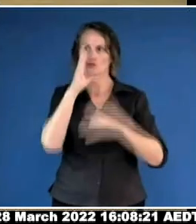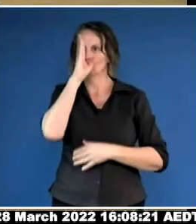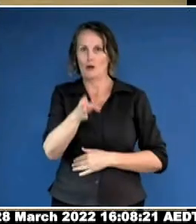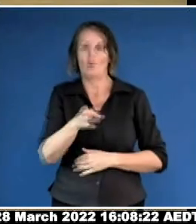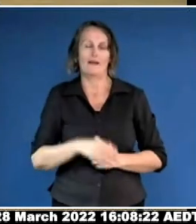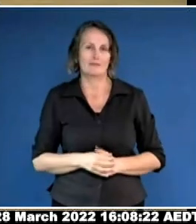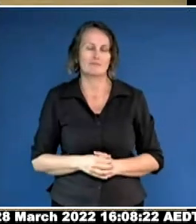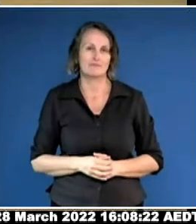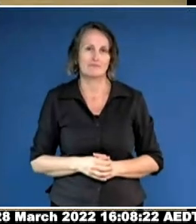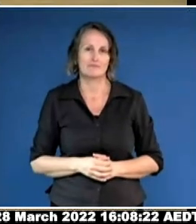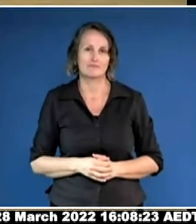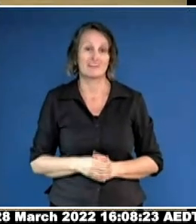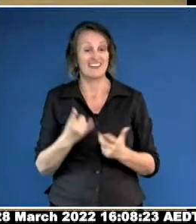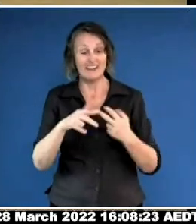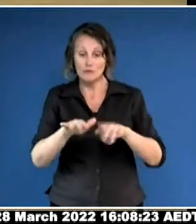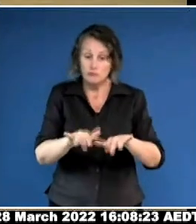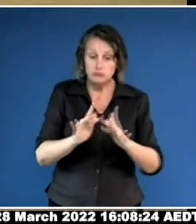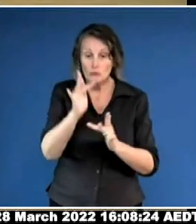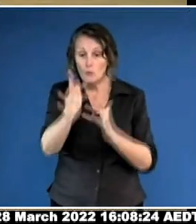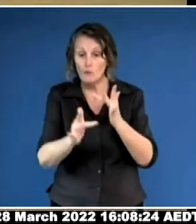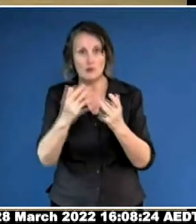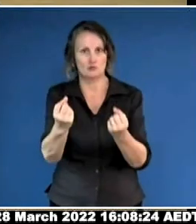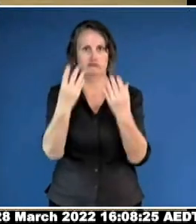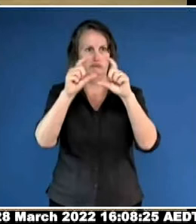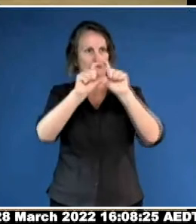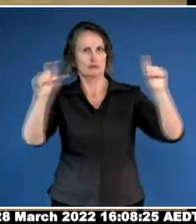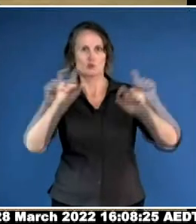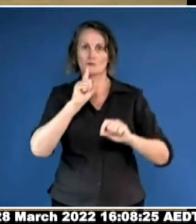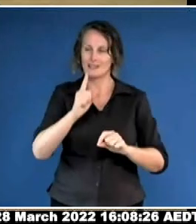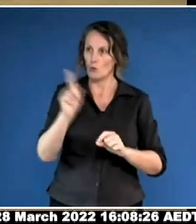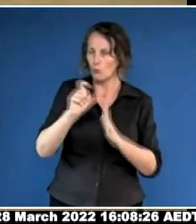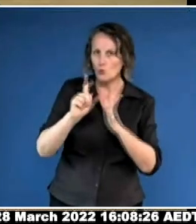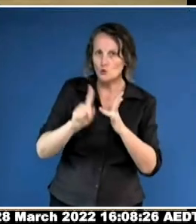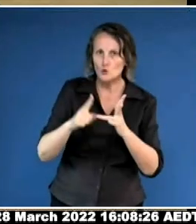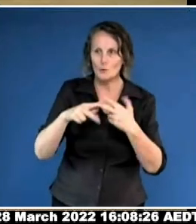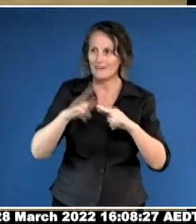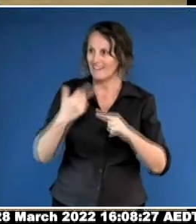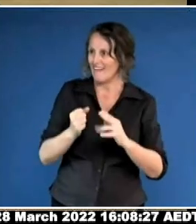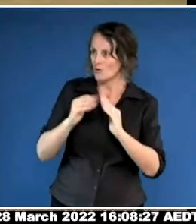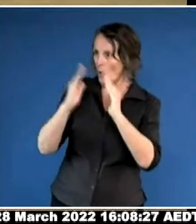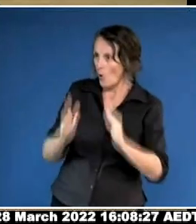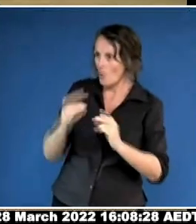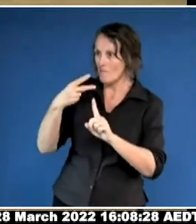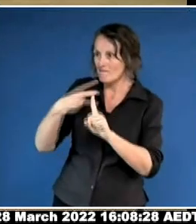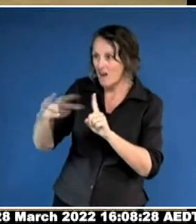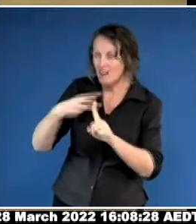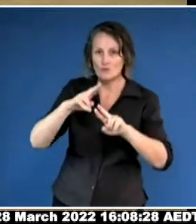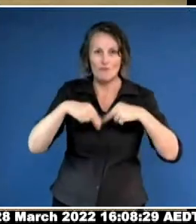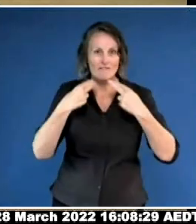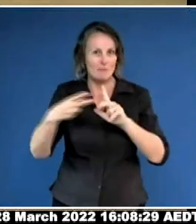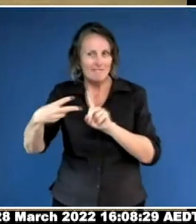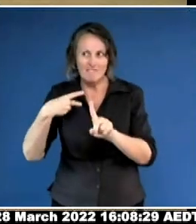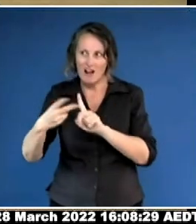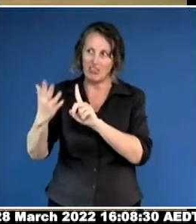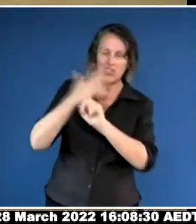have a heading saying something like, "What to do if you are experiencing family or domestic violence." Both